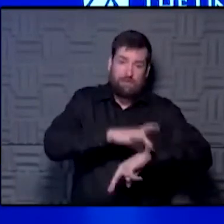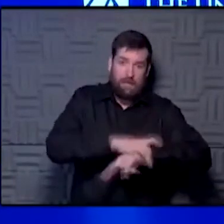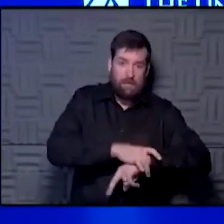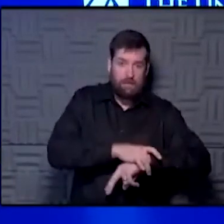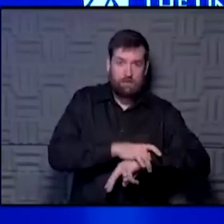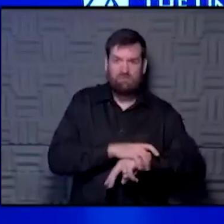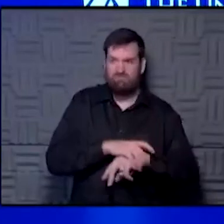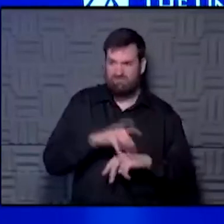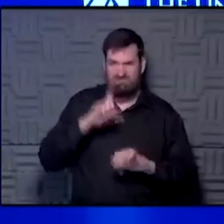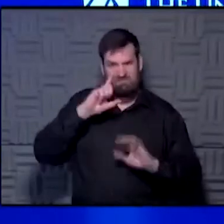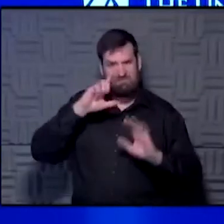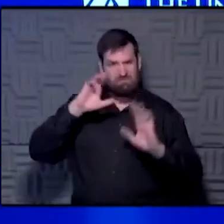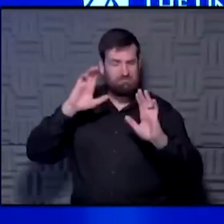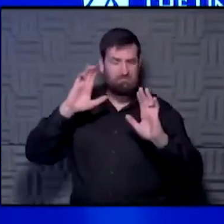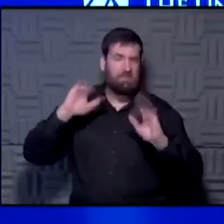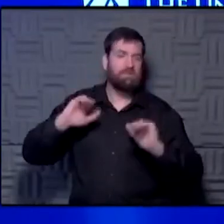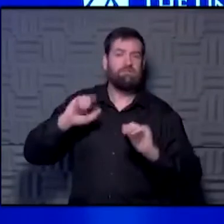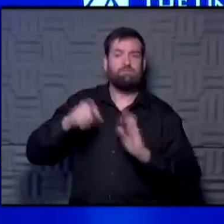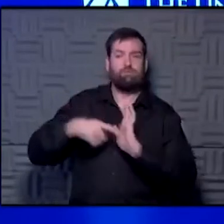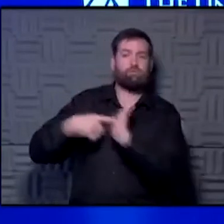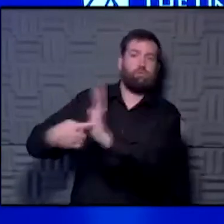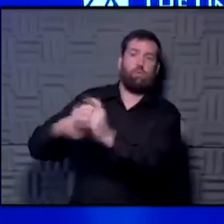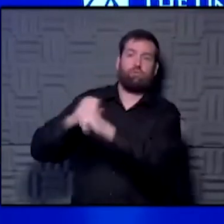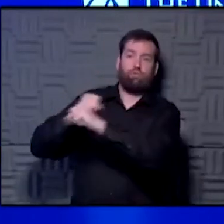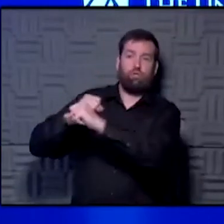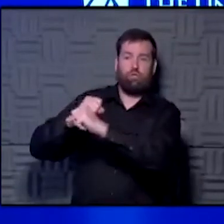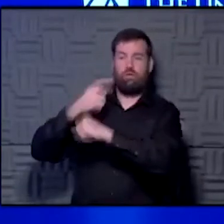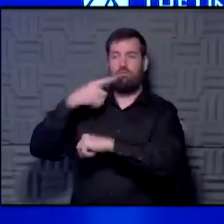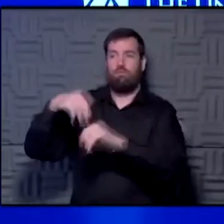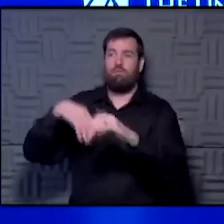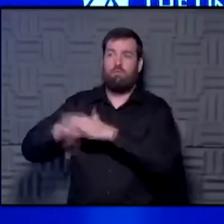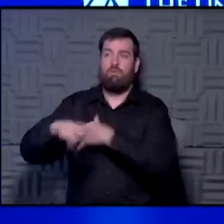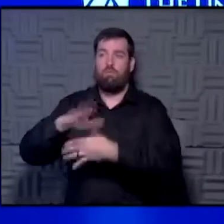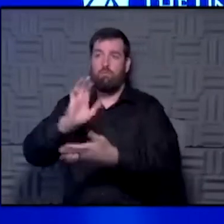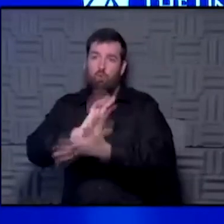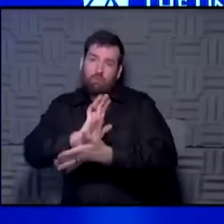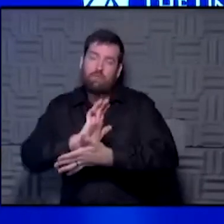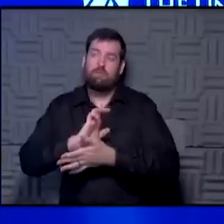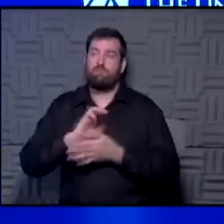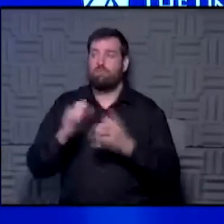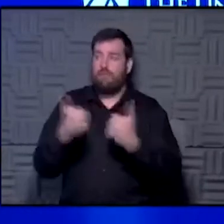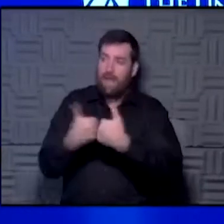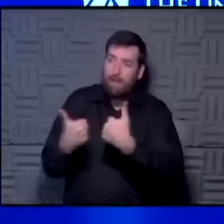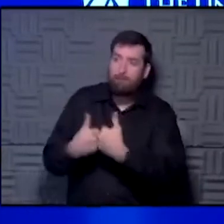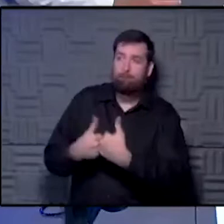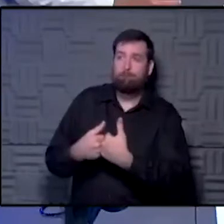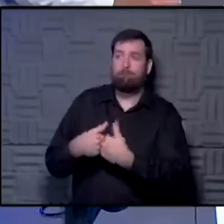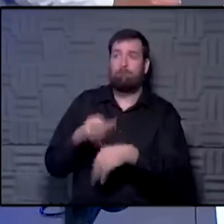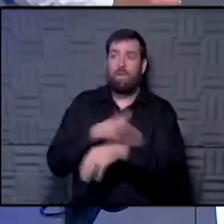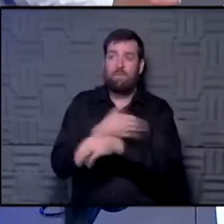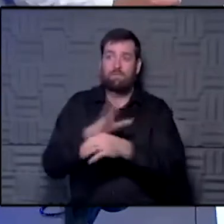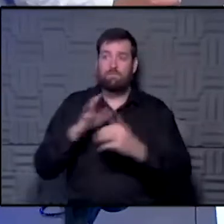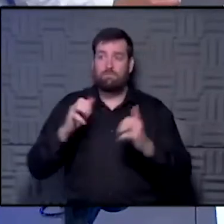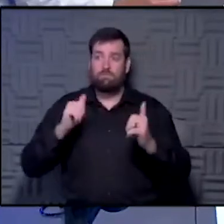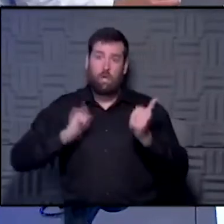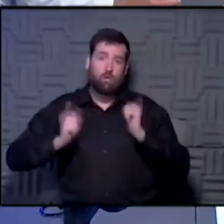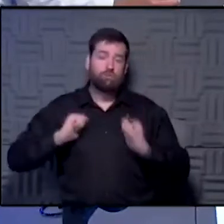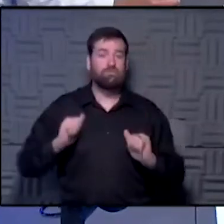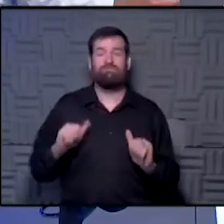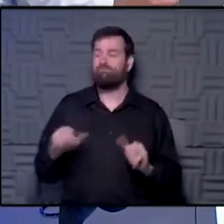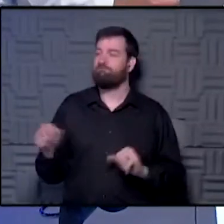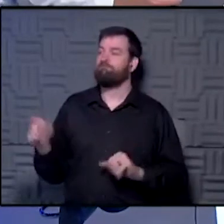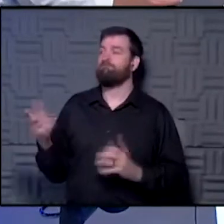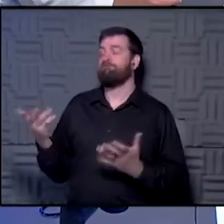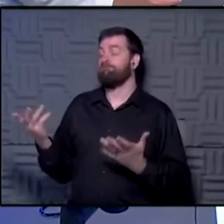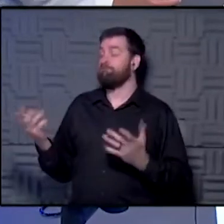imagine having to show this to security in order to get into a movie or a game or a concert. Yeah. Well, you know, this goes